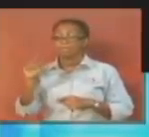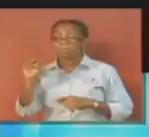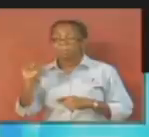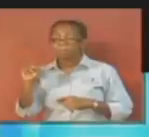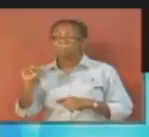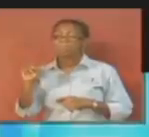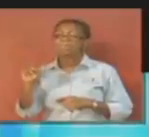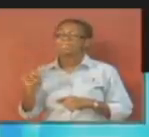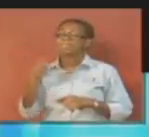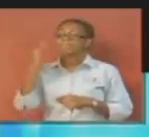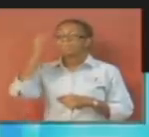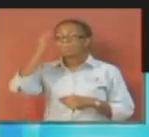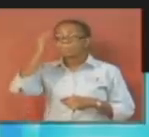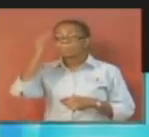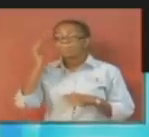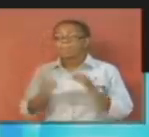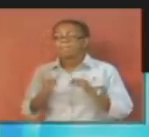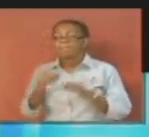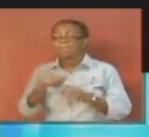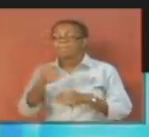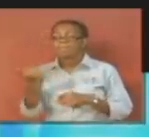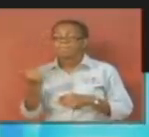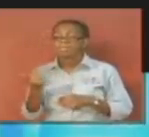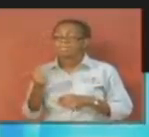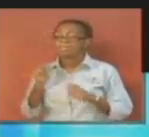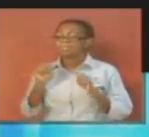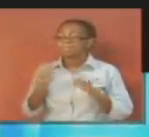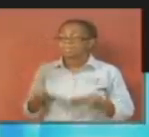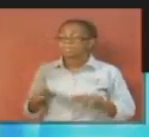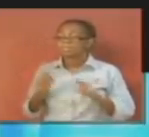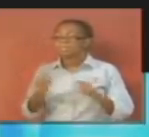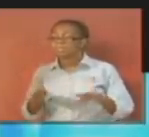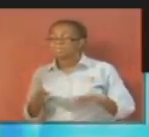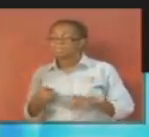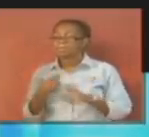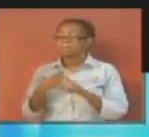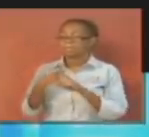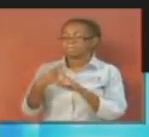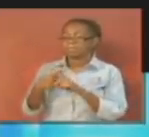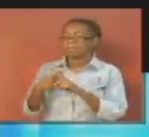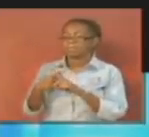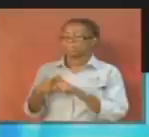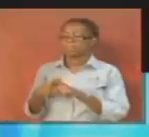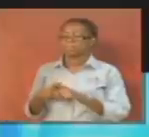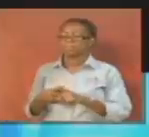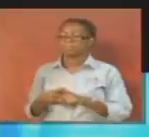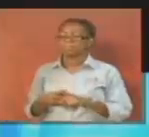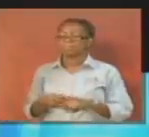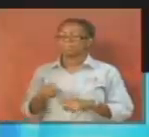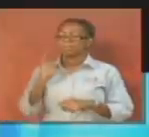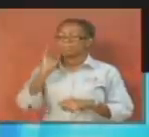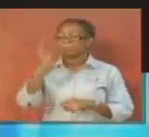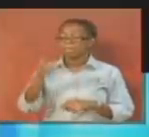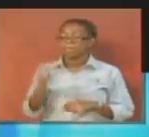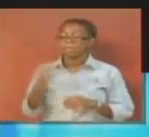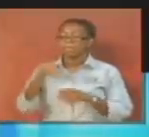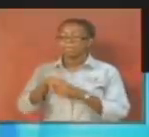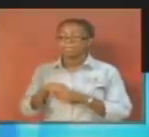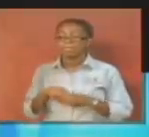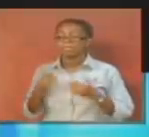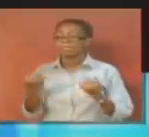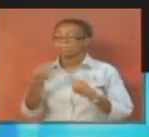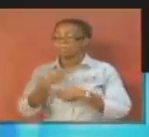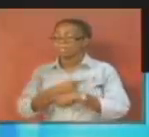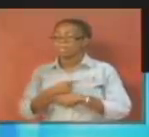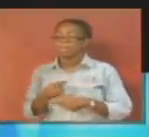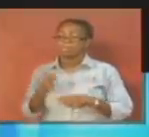for P1 thus far would have originated in Tobago? And if you can give us some idea as to whether,